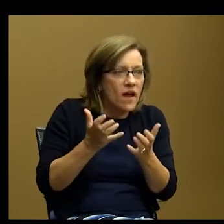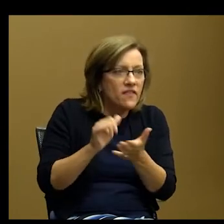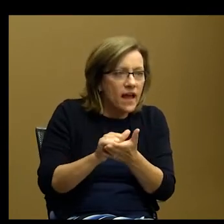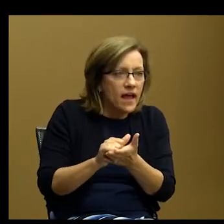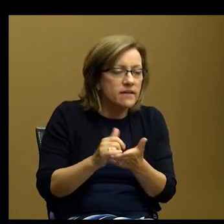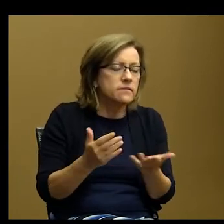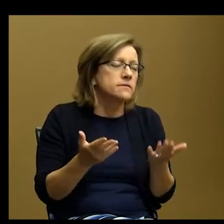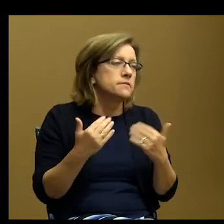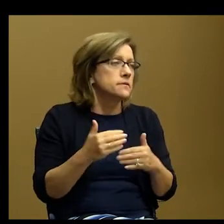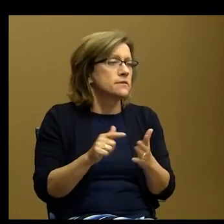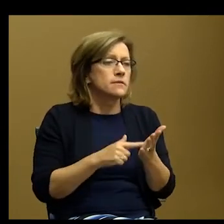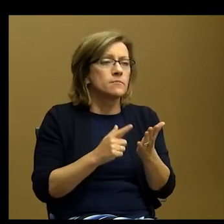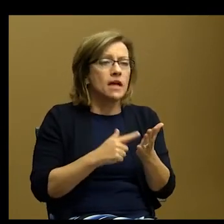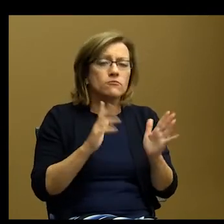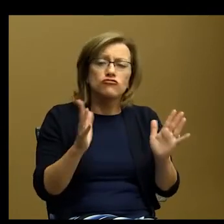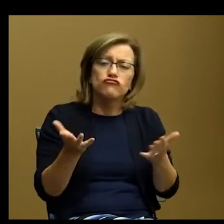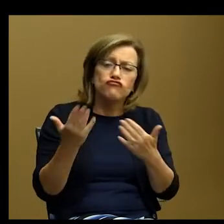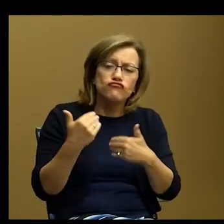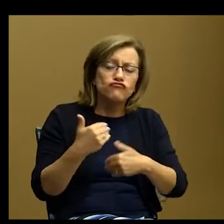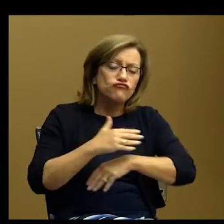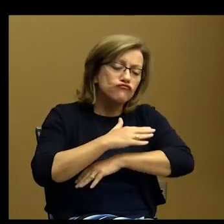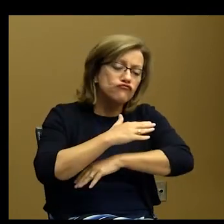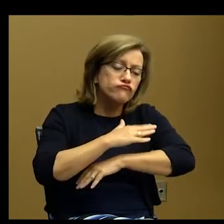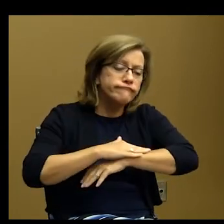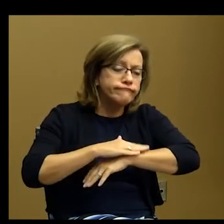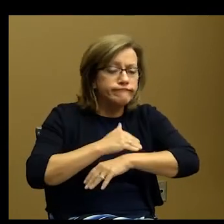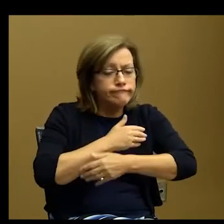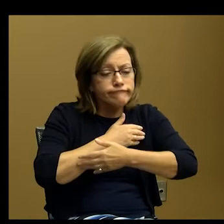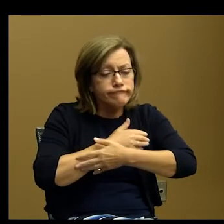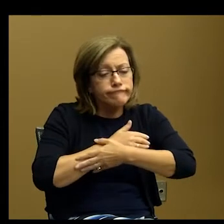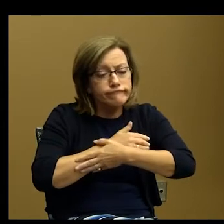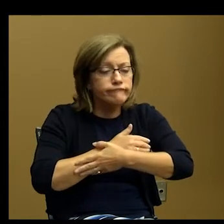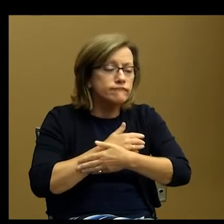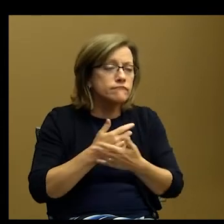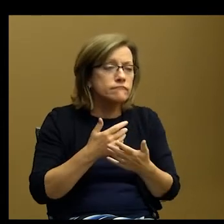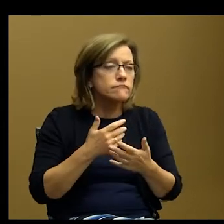comfort, just being held or rocked or